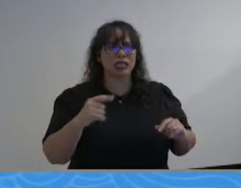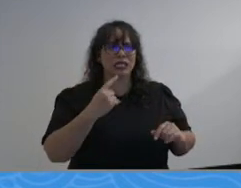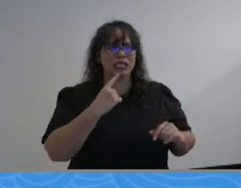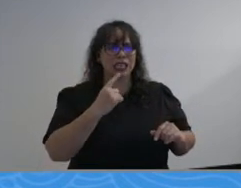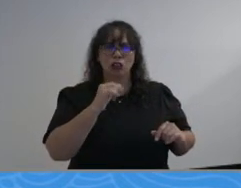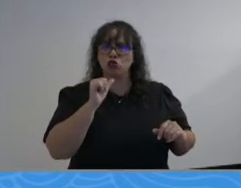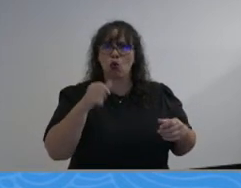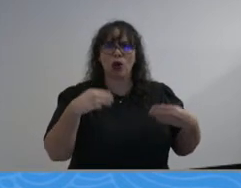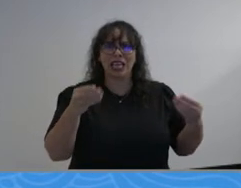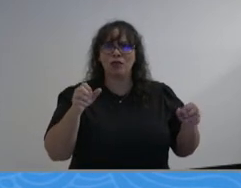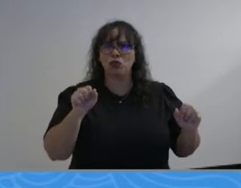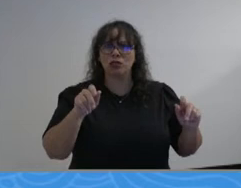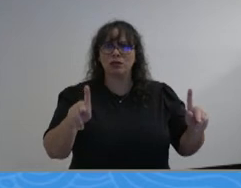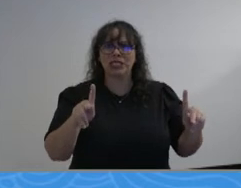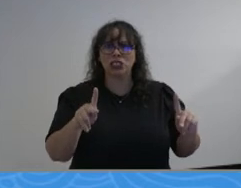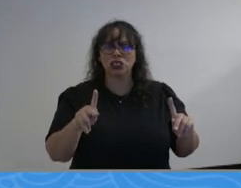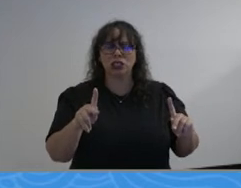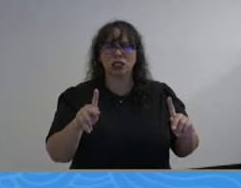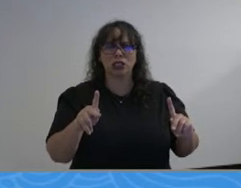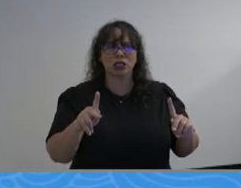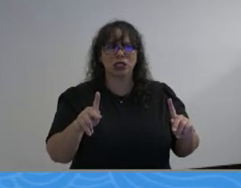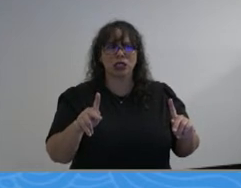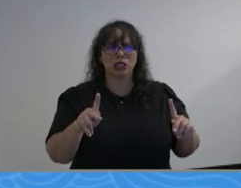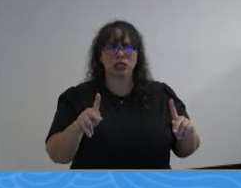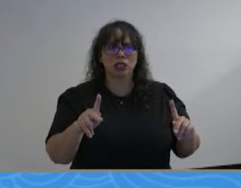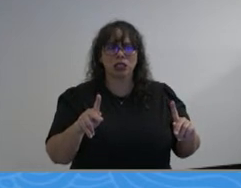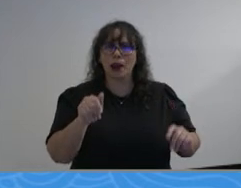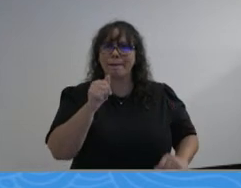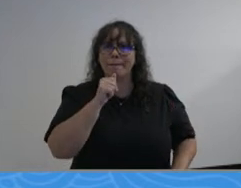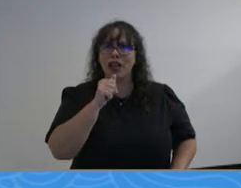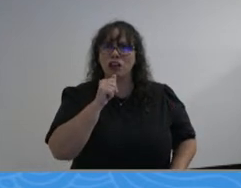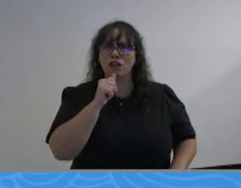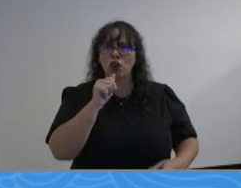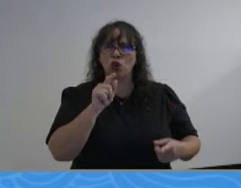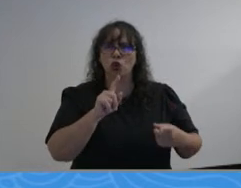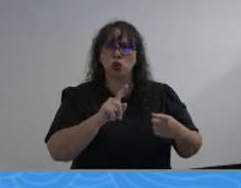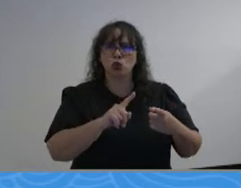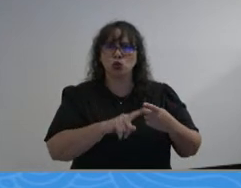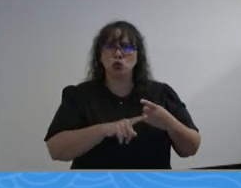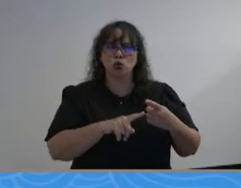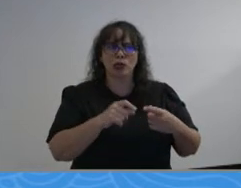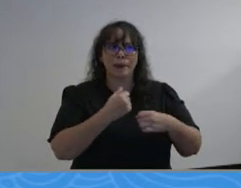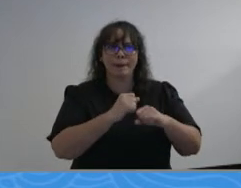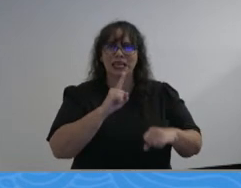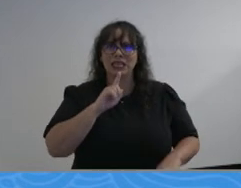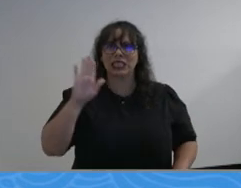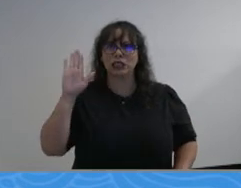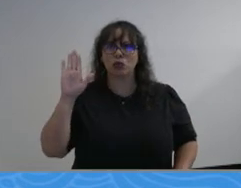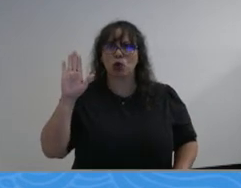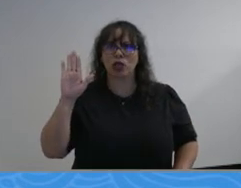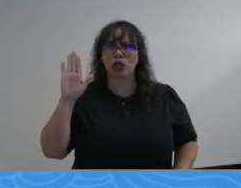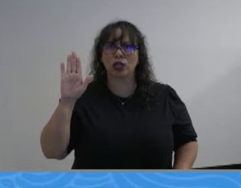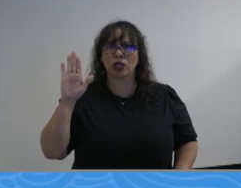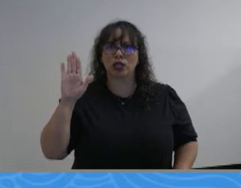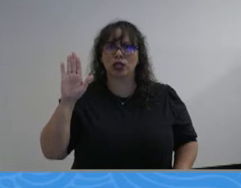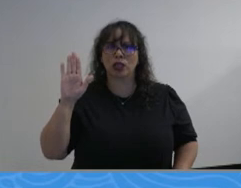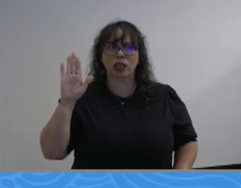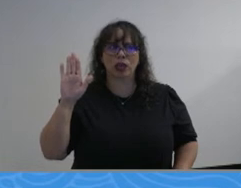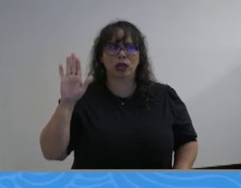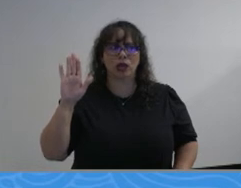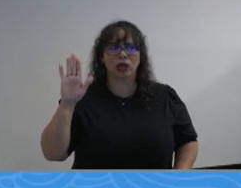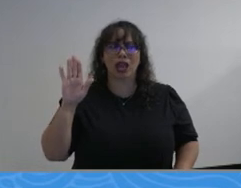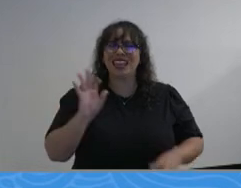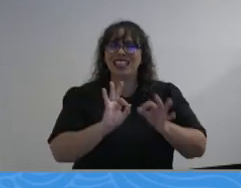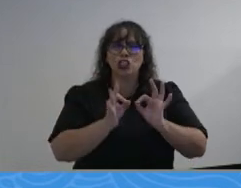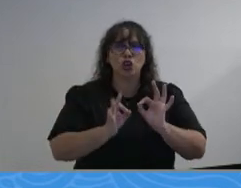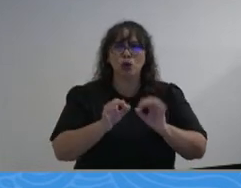don't give permission to use the microphone to make the testimony. The interpreter don't say